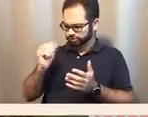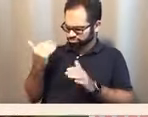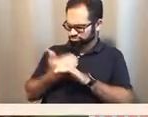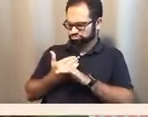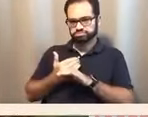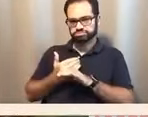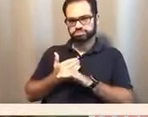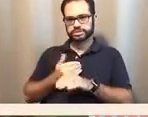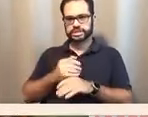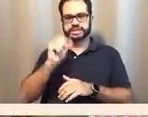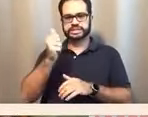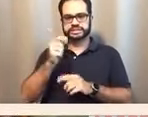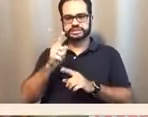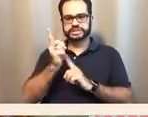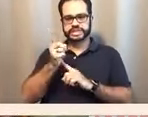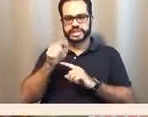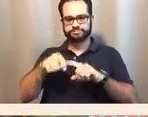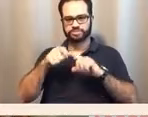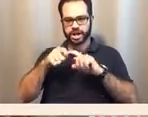break.